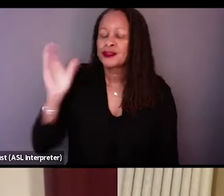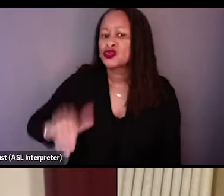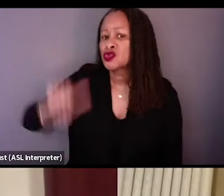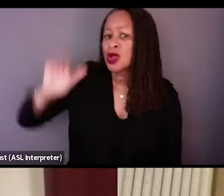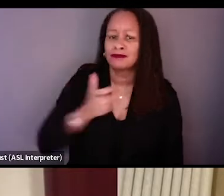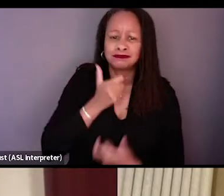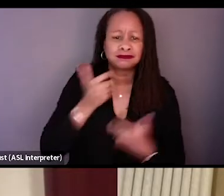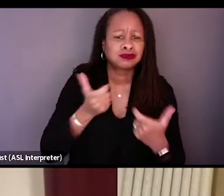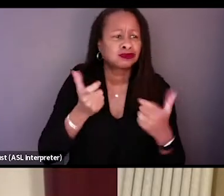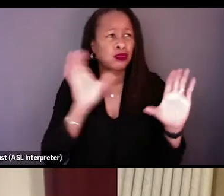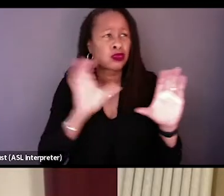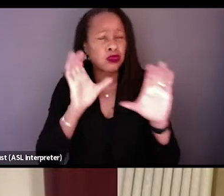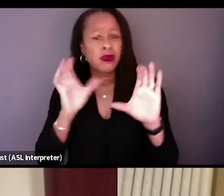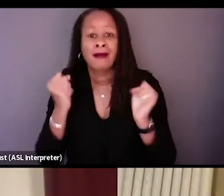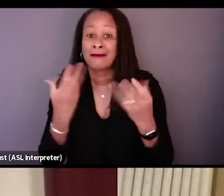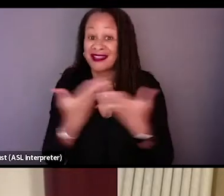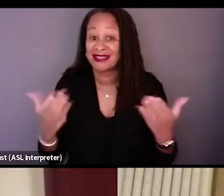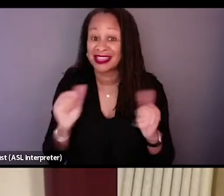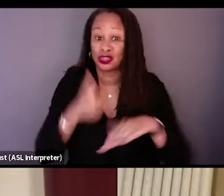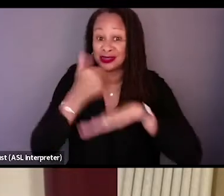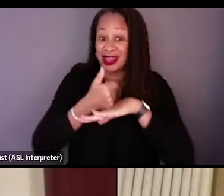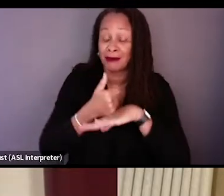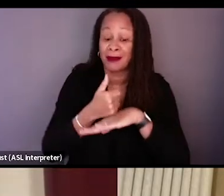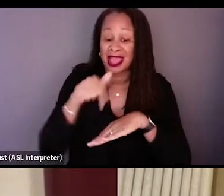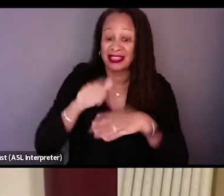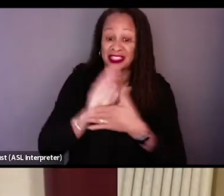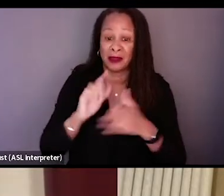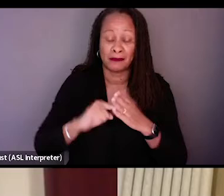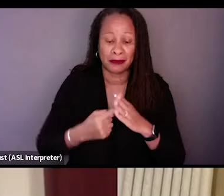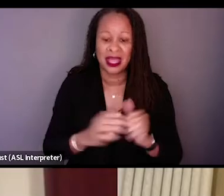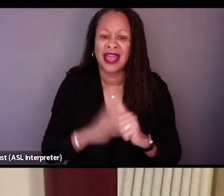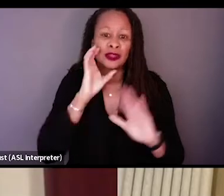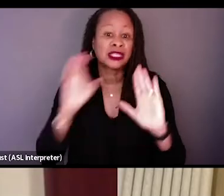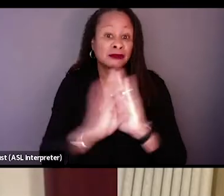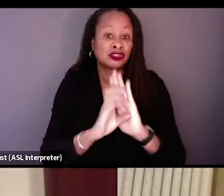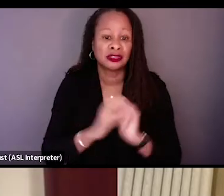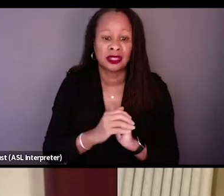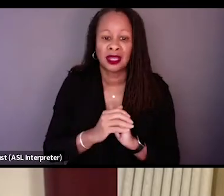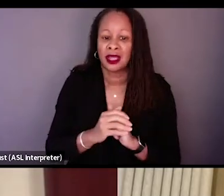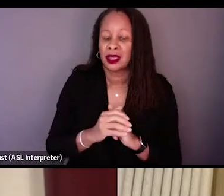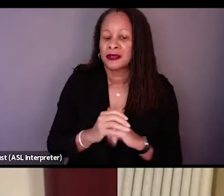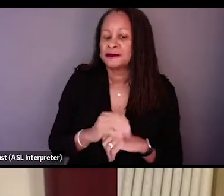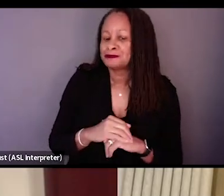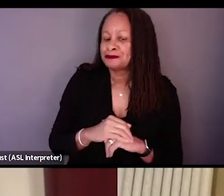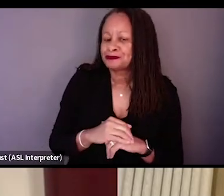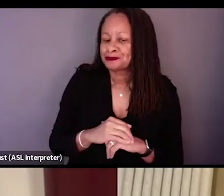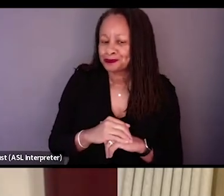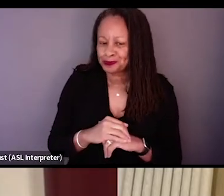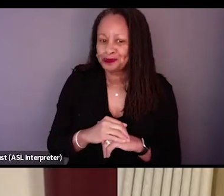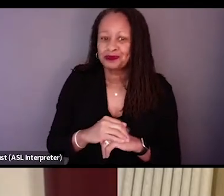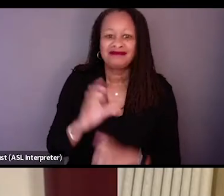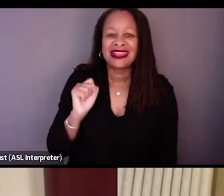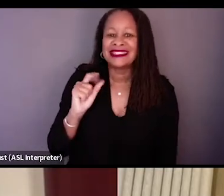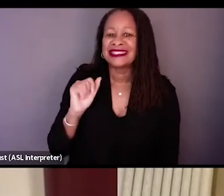watching many of those things that you frame this film with, you begin this film with those images, Stymie, Shirley